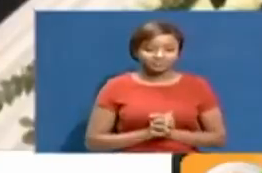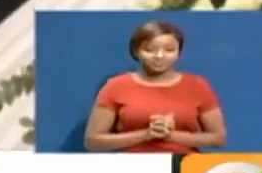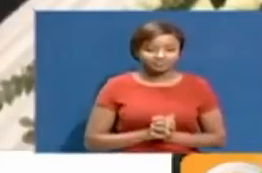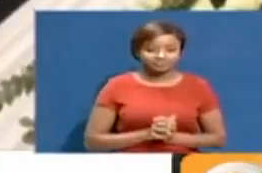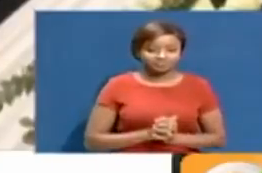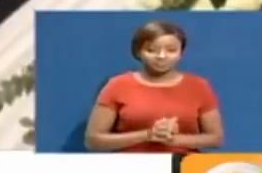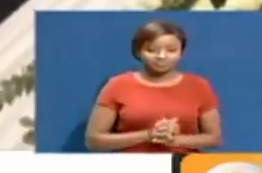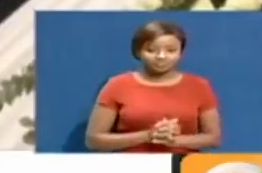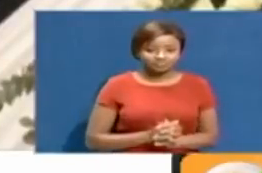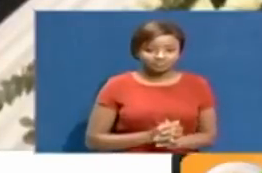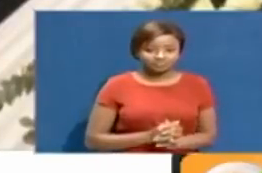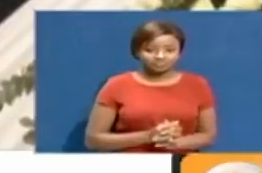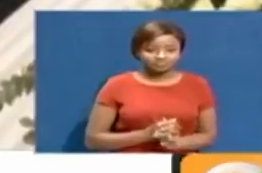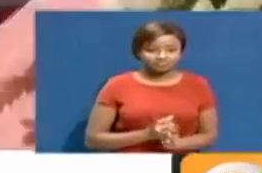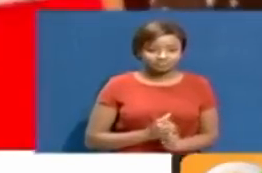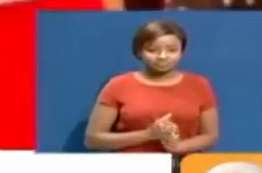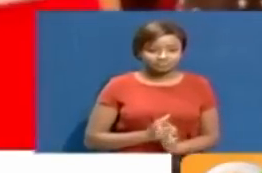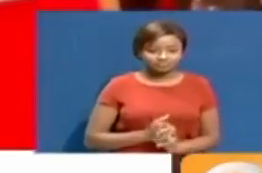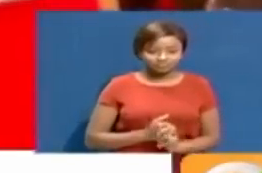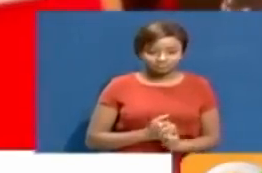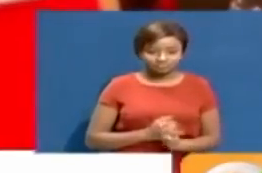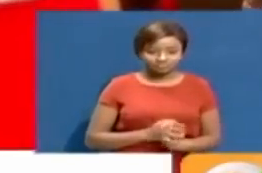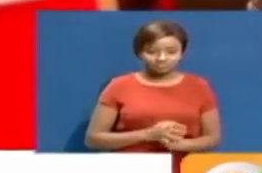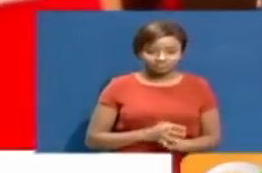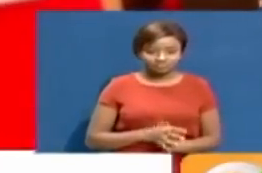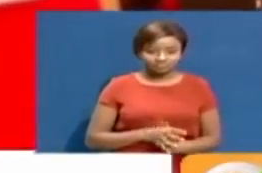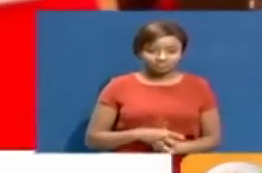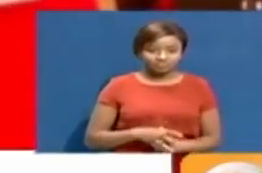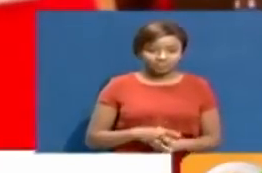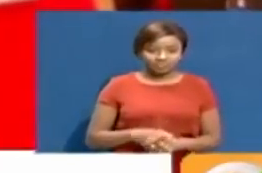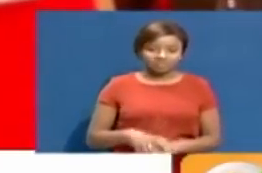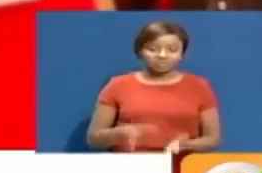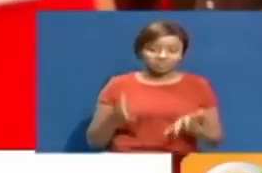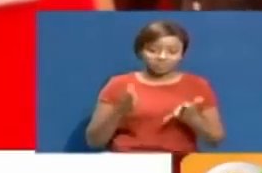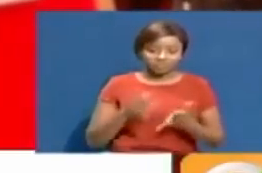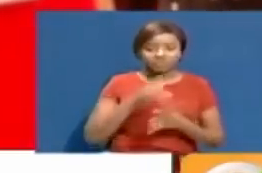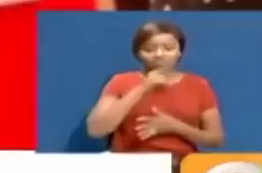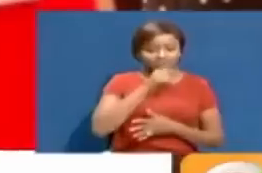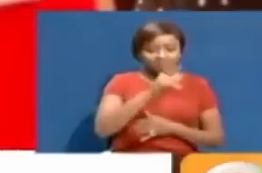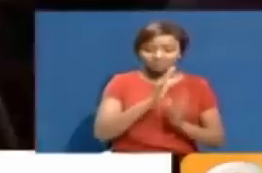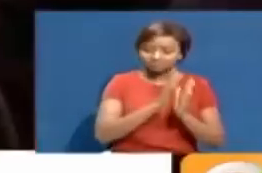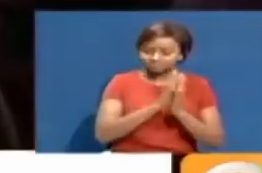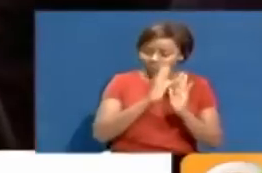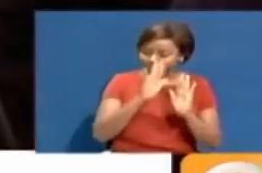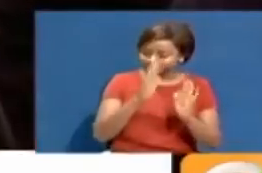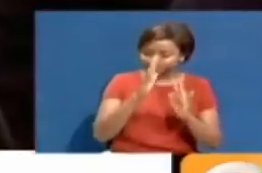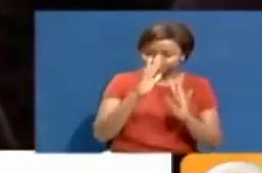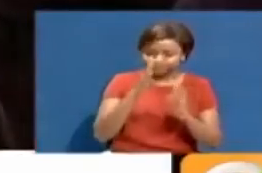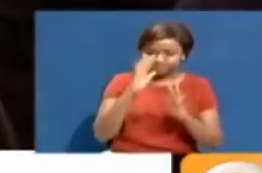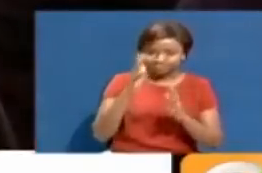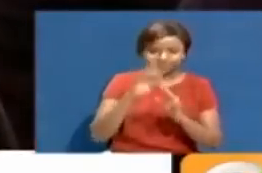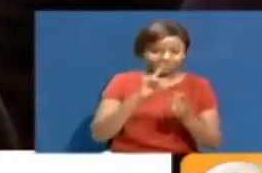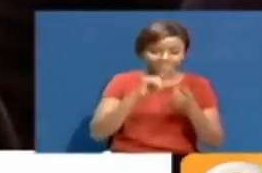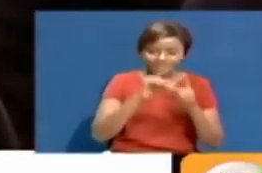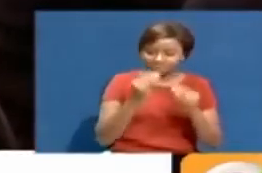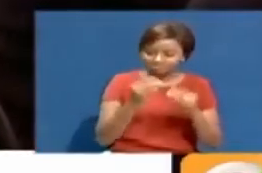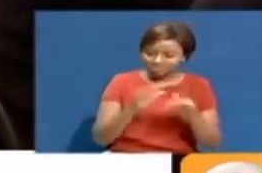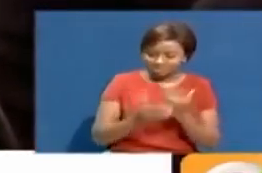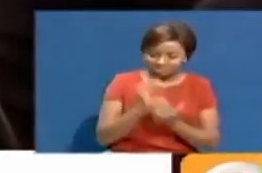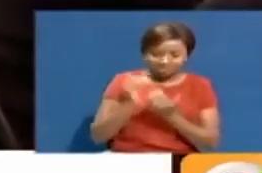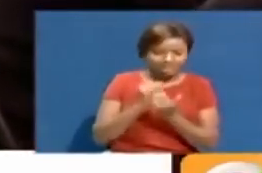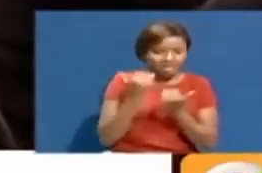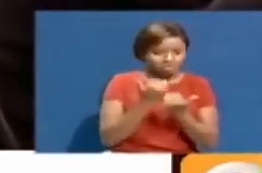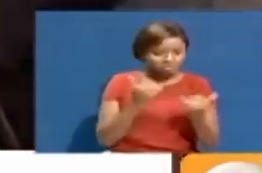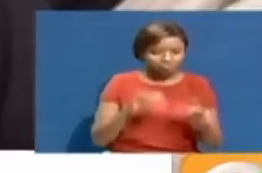their socioeconomic status. Wanawe mwanasiasa huyo mkongwe walimsifu baba yao kwa malezi bora licha ya kuwa